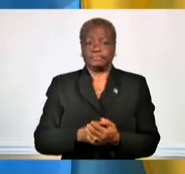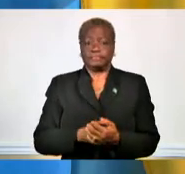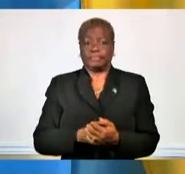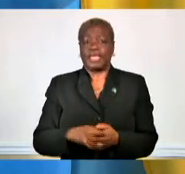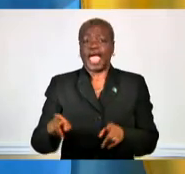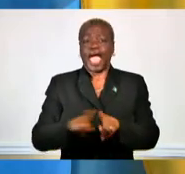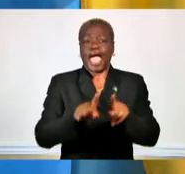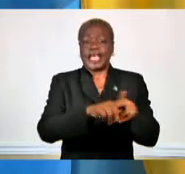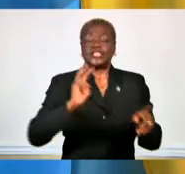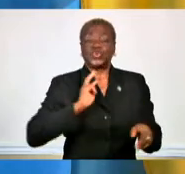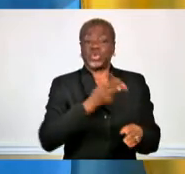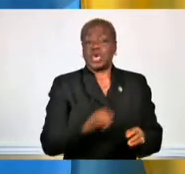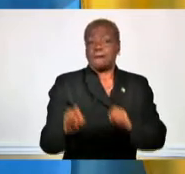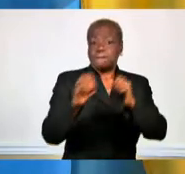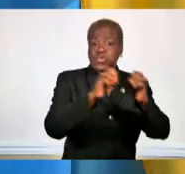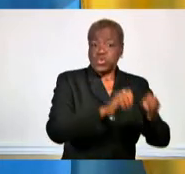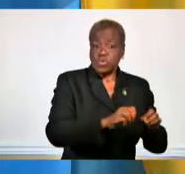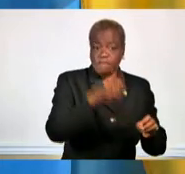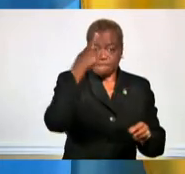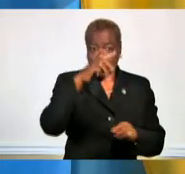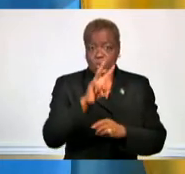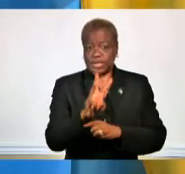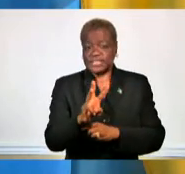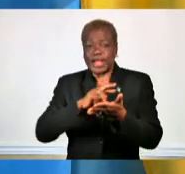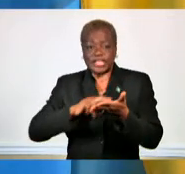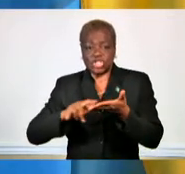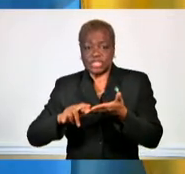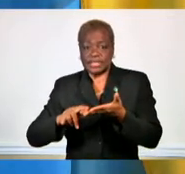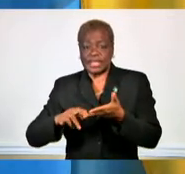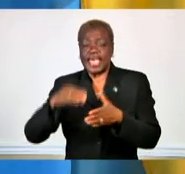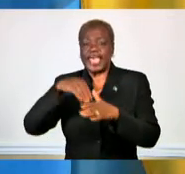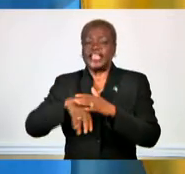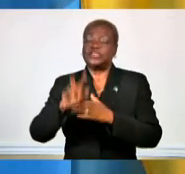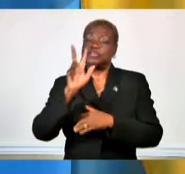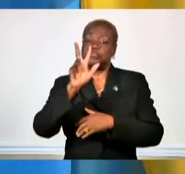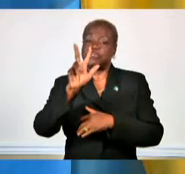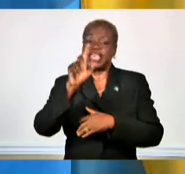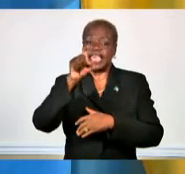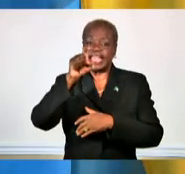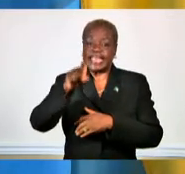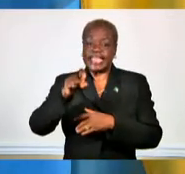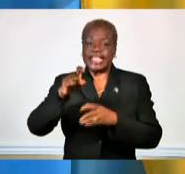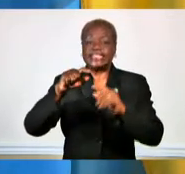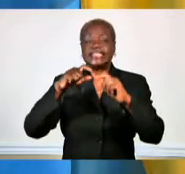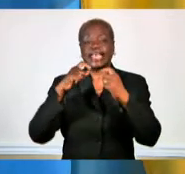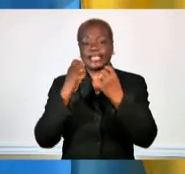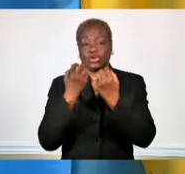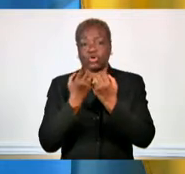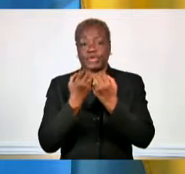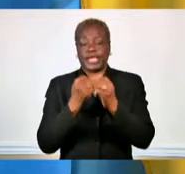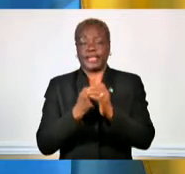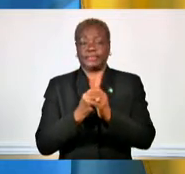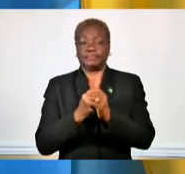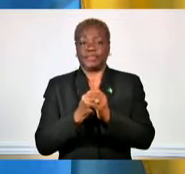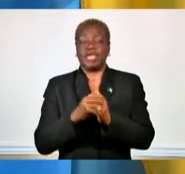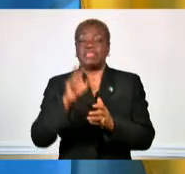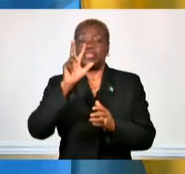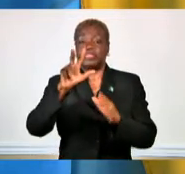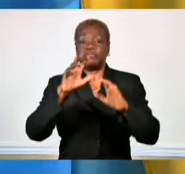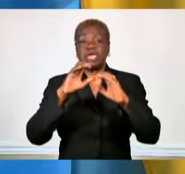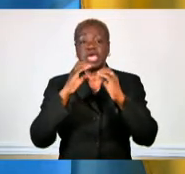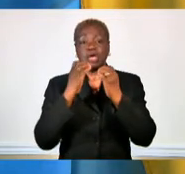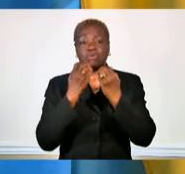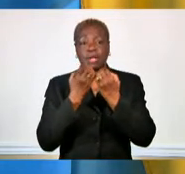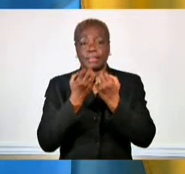As we move forward, the task force three needs categories. The three